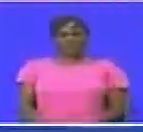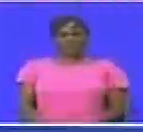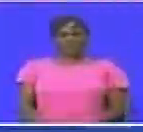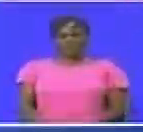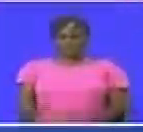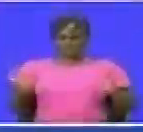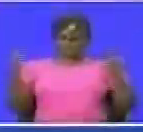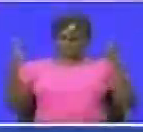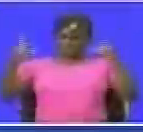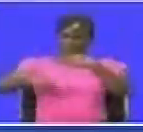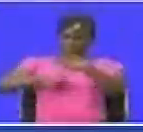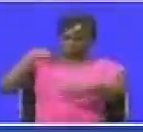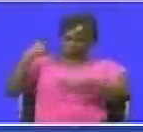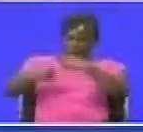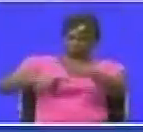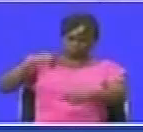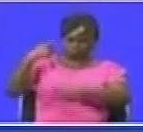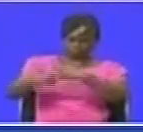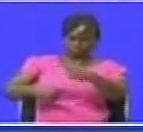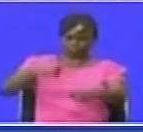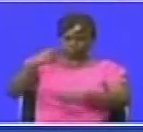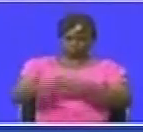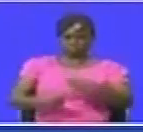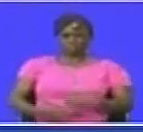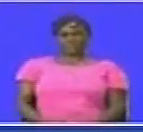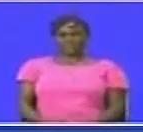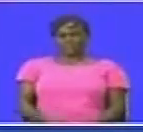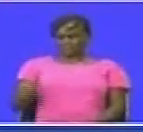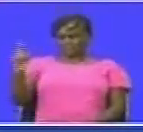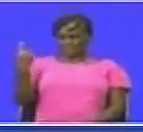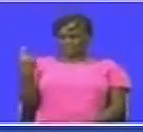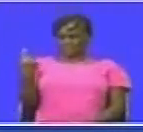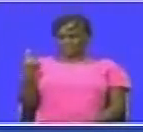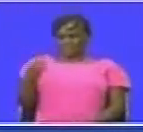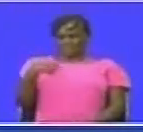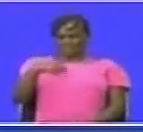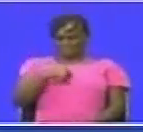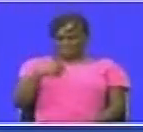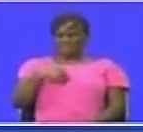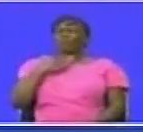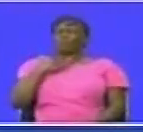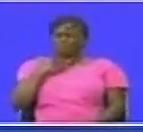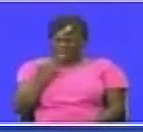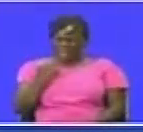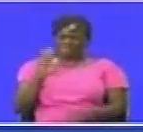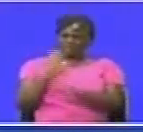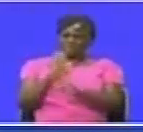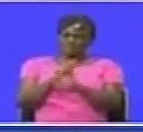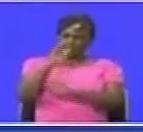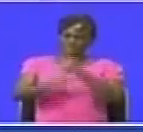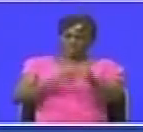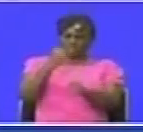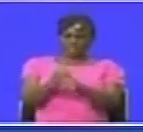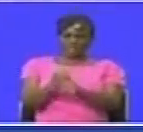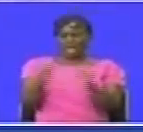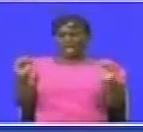The celebrations continued. I think it's a milestone for the country, first of all. And it's something that we won't take lightly because it's something